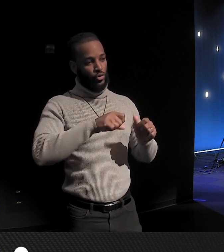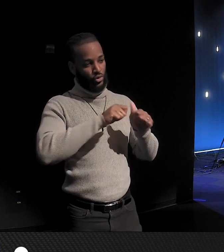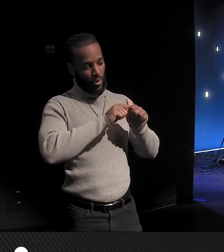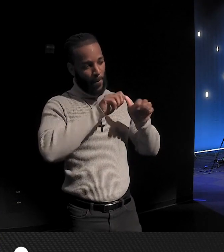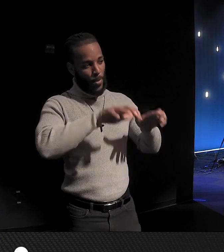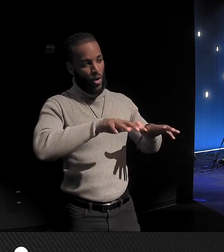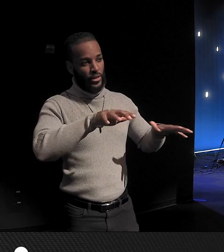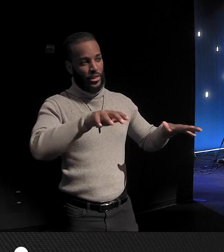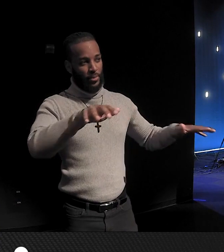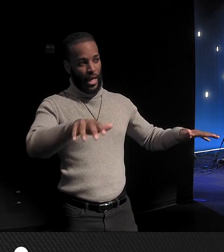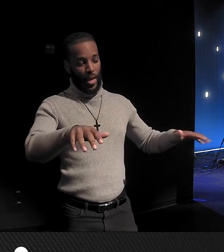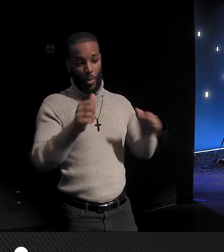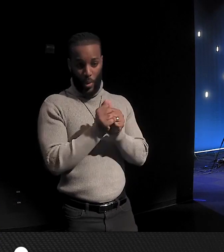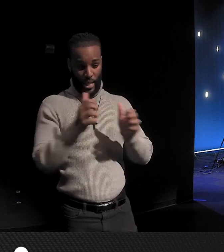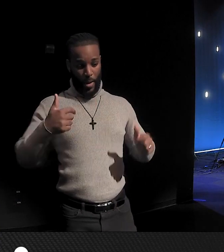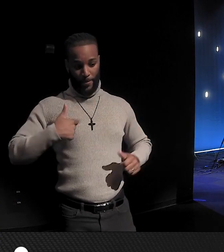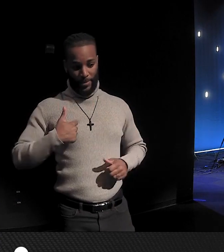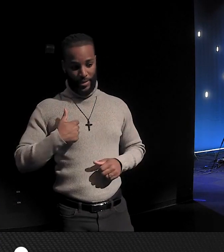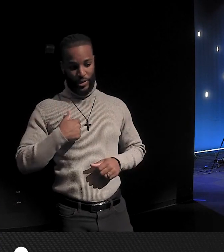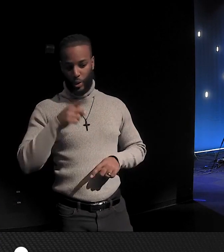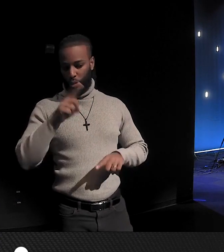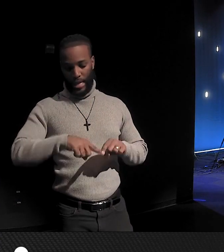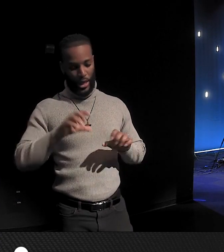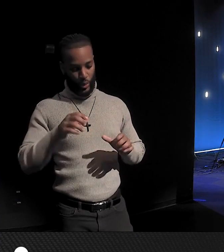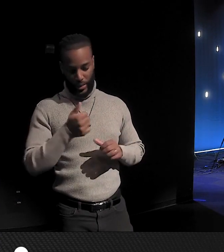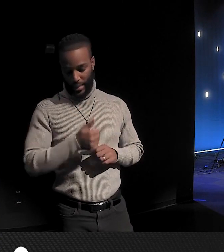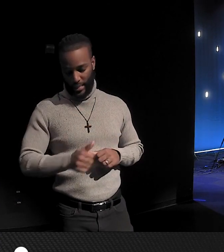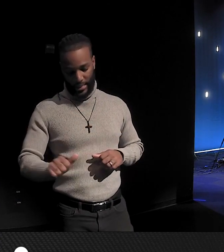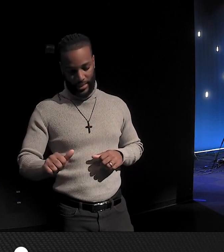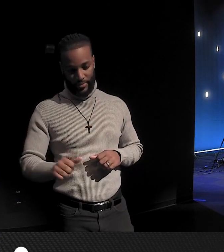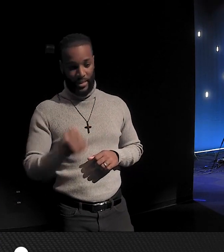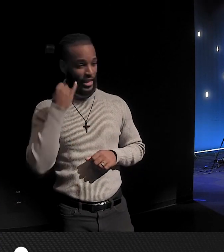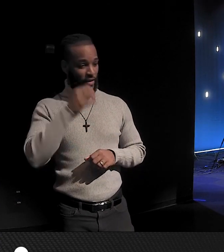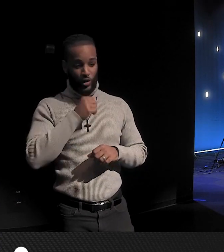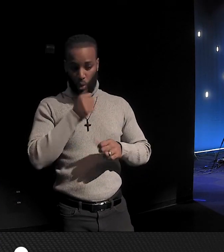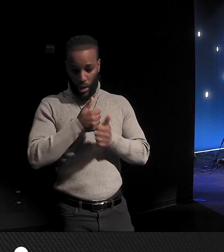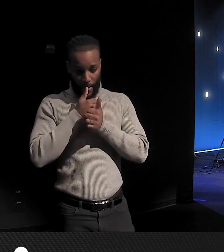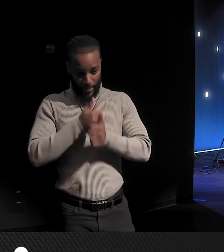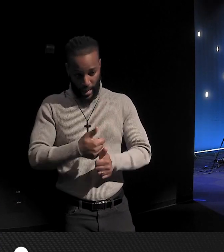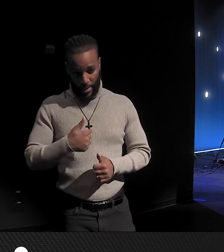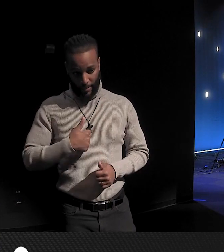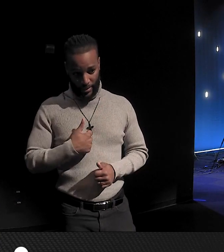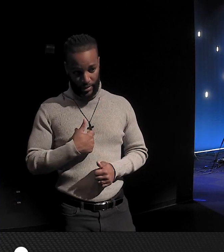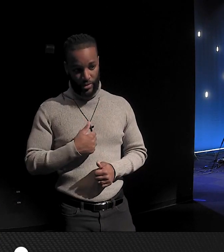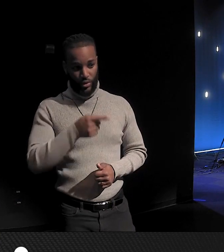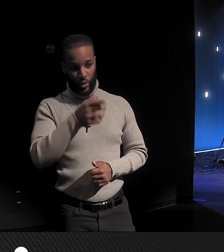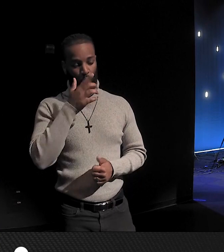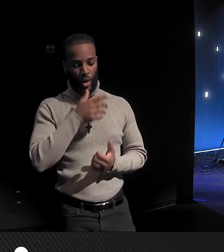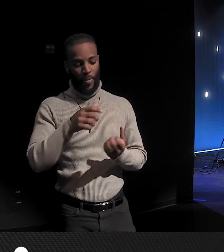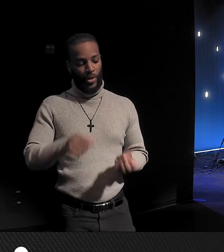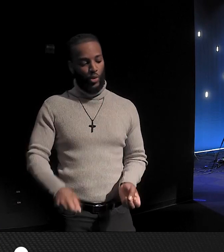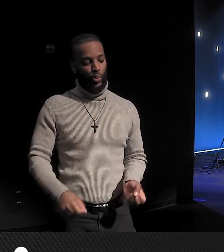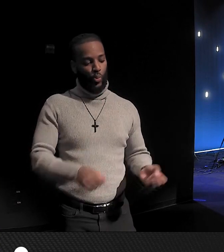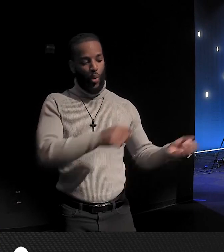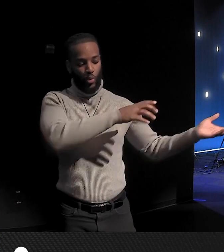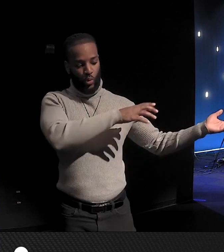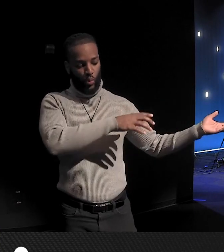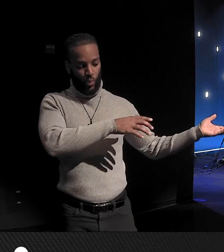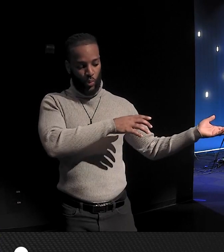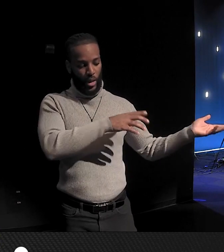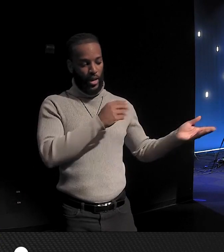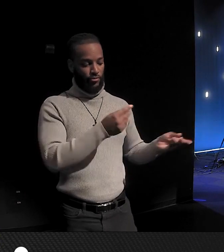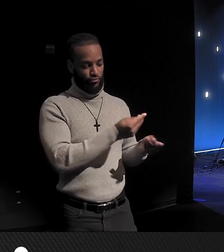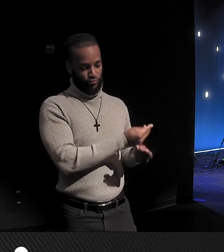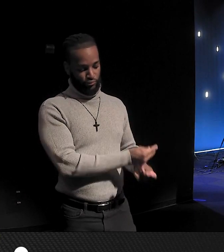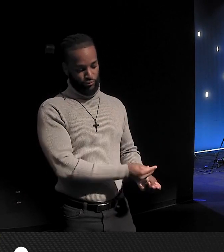do nothing. If anyone does not abide in me, he or she is thrown away like a branch and withers,